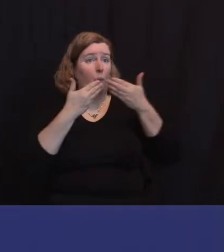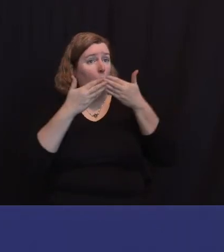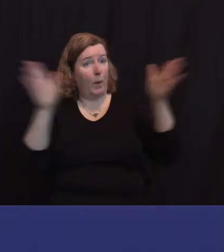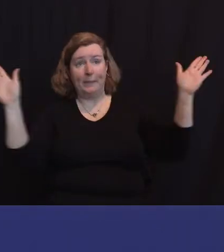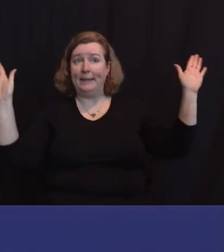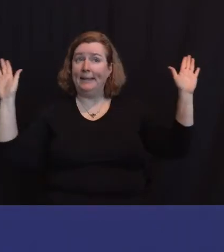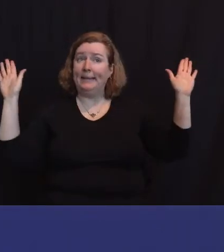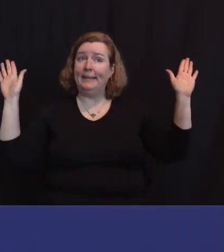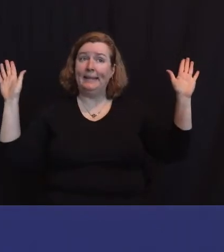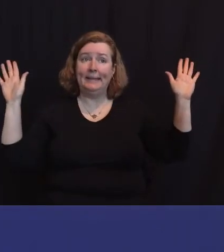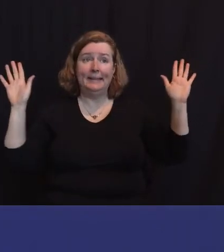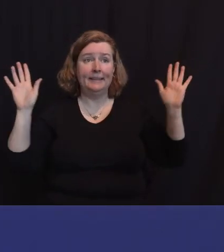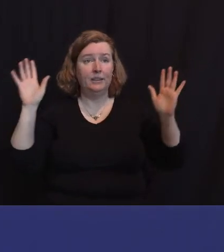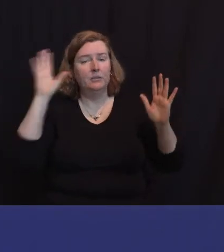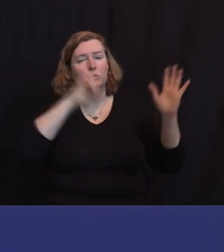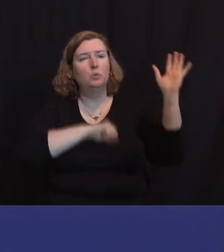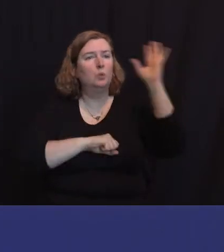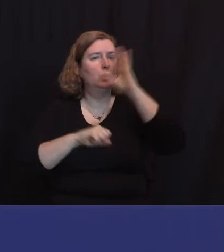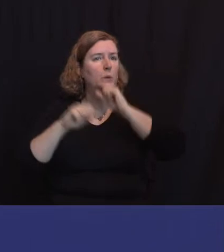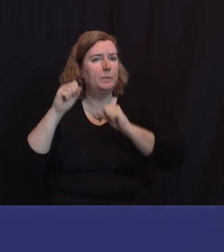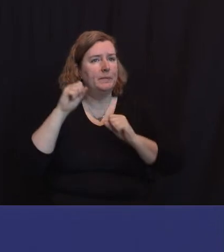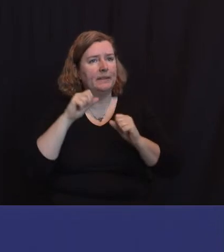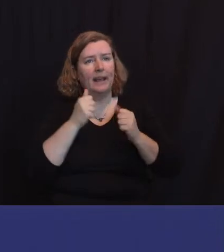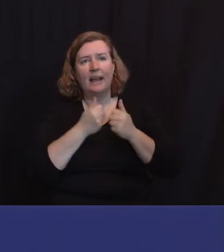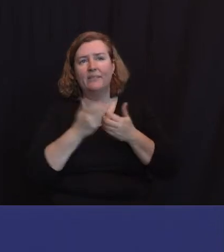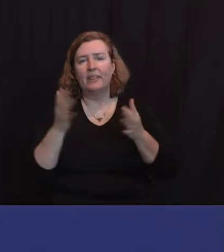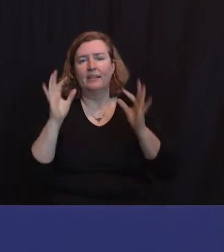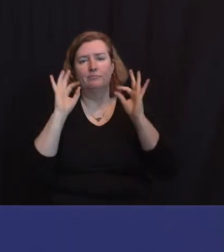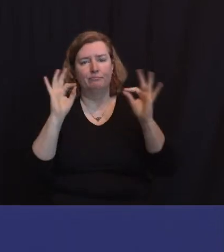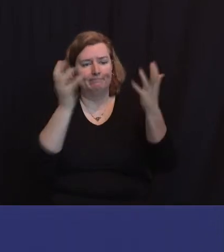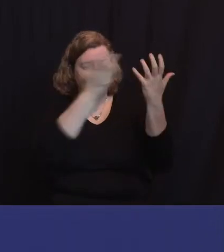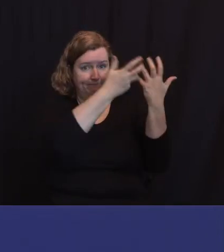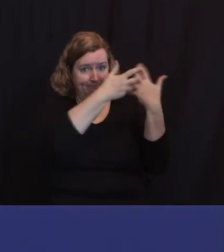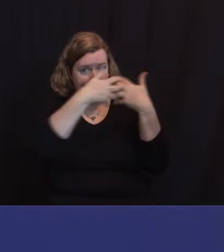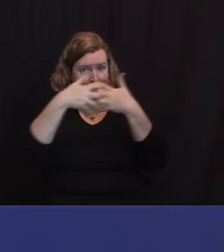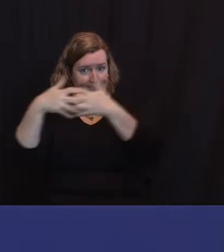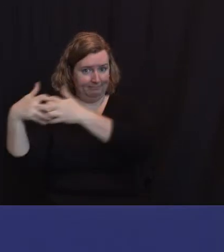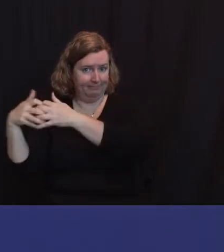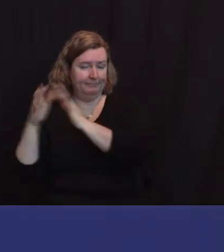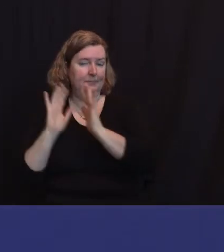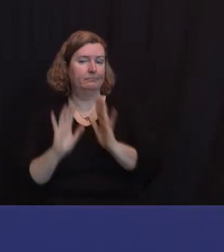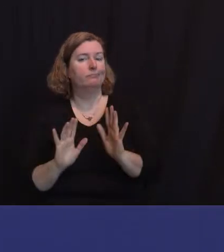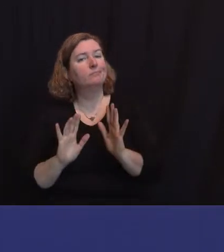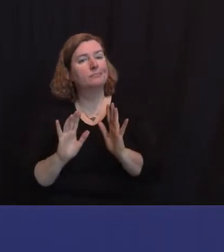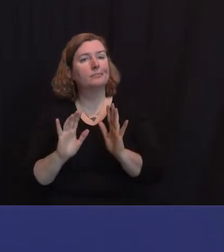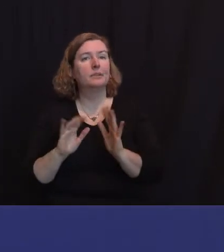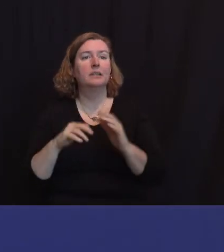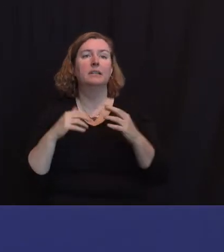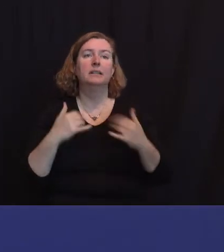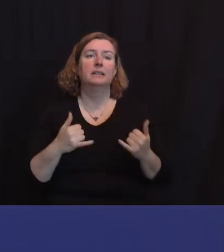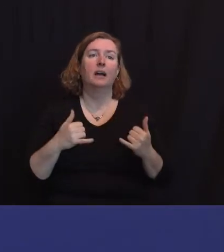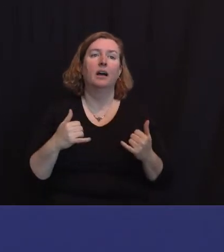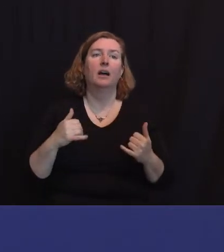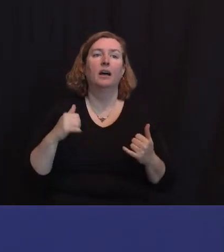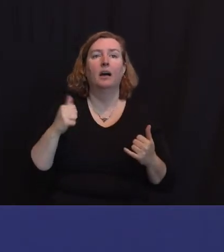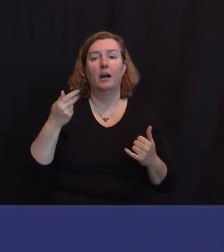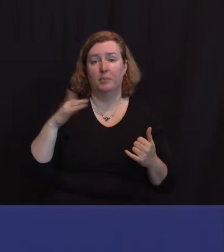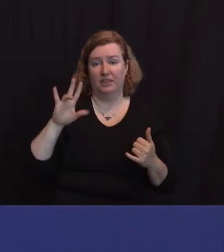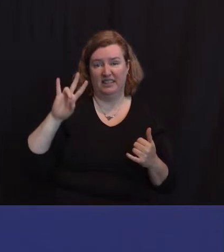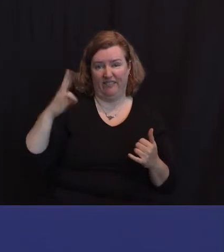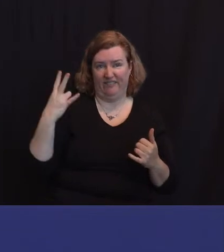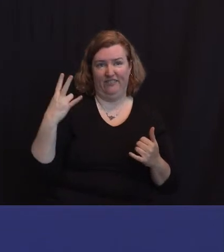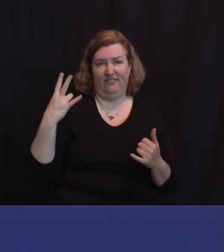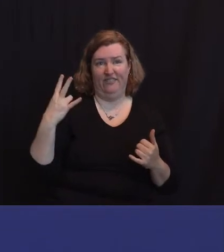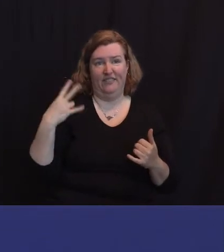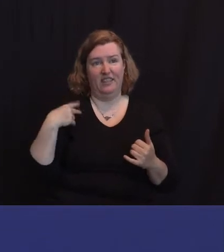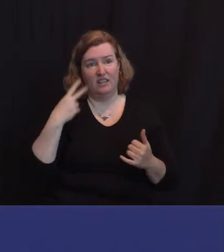things. Listen, I hope we are. I think it's on April 7th. It's too early to make that call, particularly when you hearken